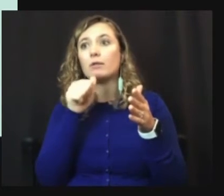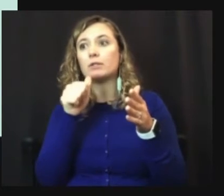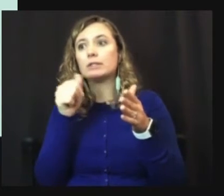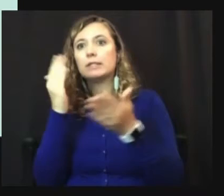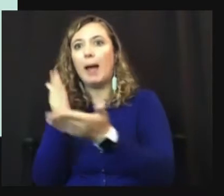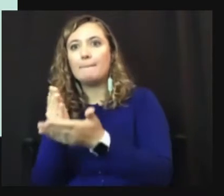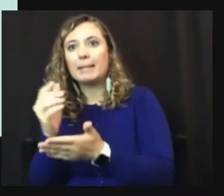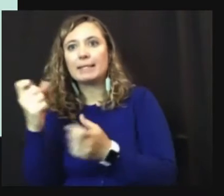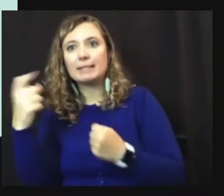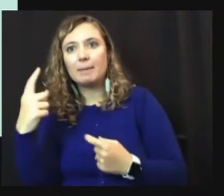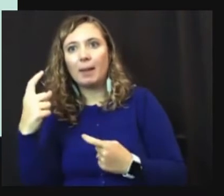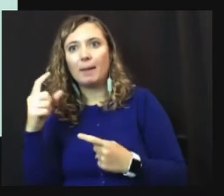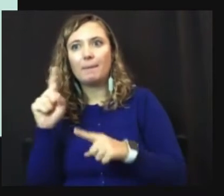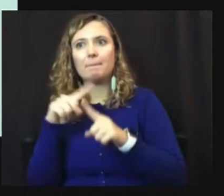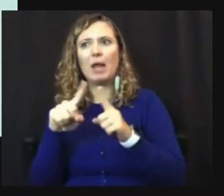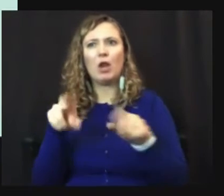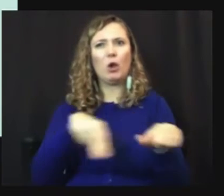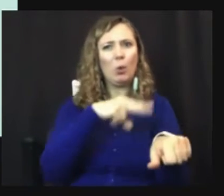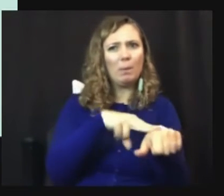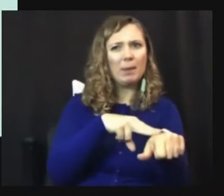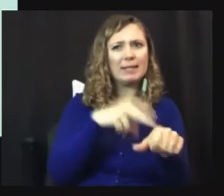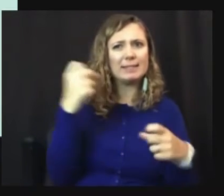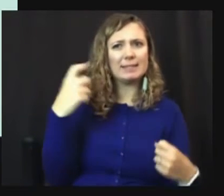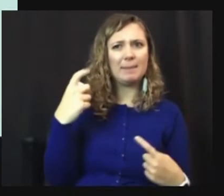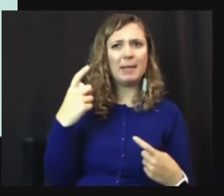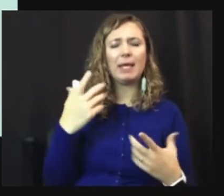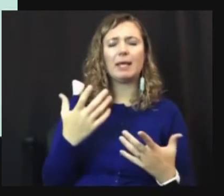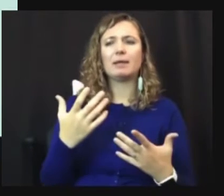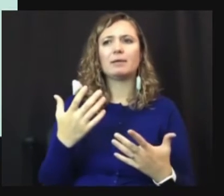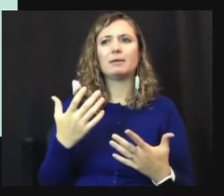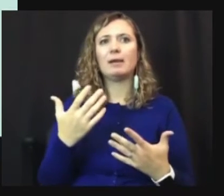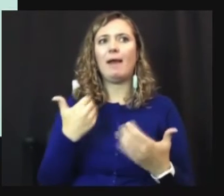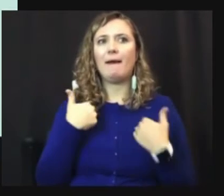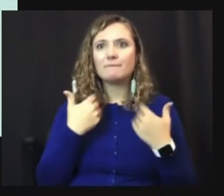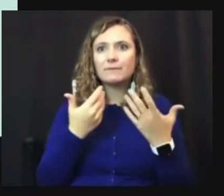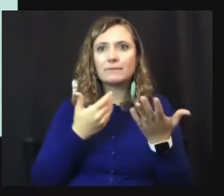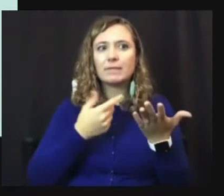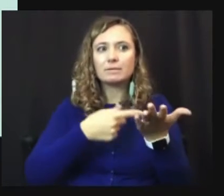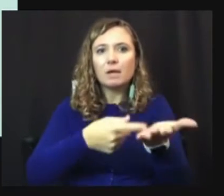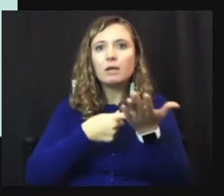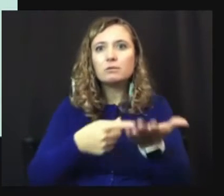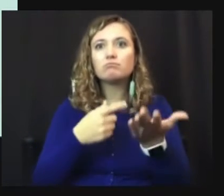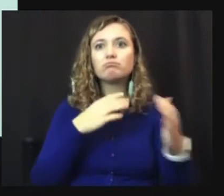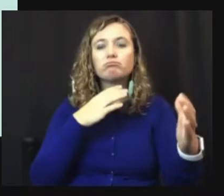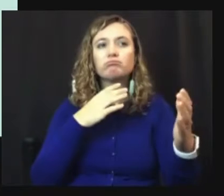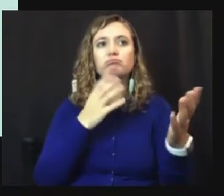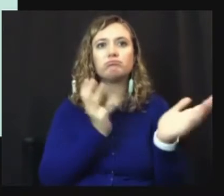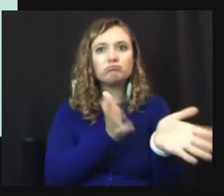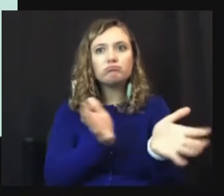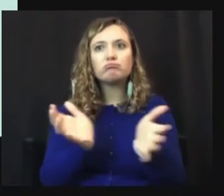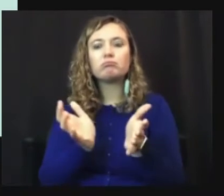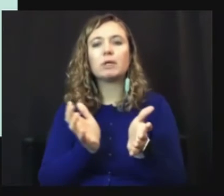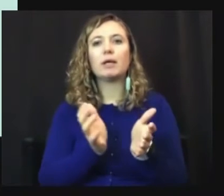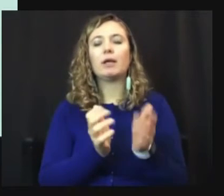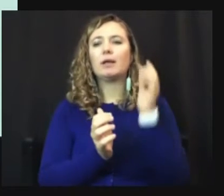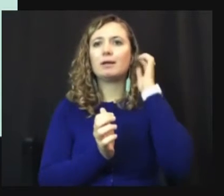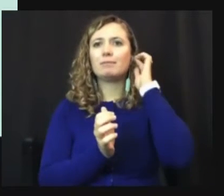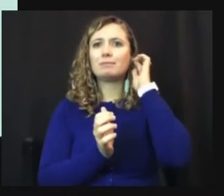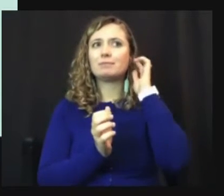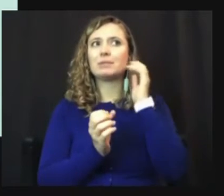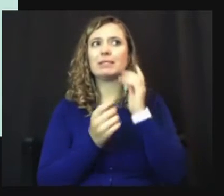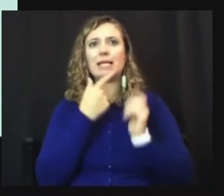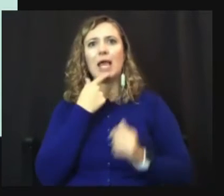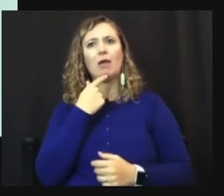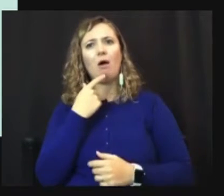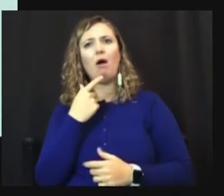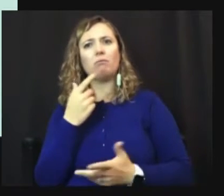and having conversations with non autistics and neurotypical individuals that stimming is okay. And we all